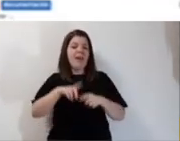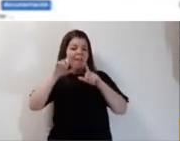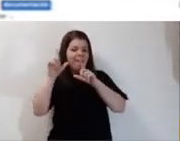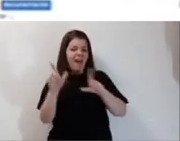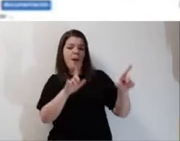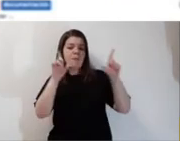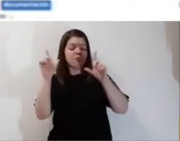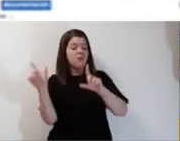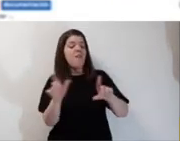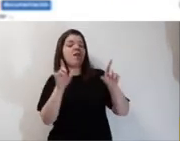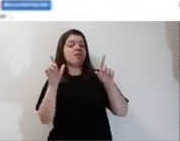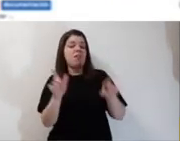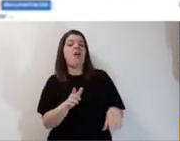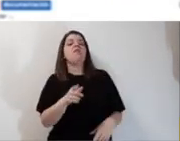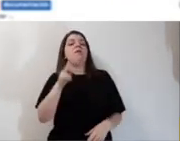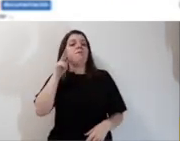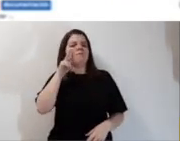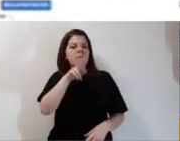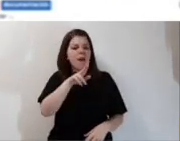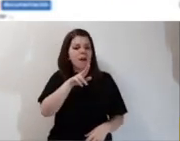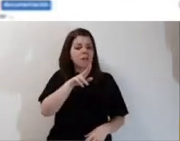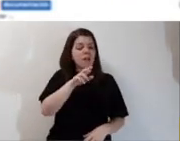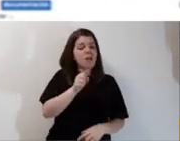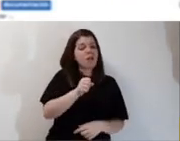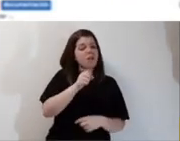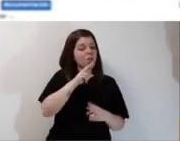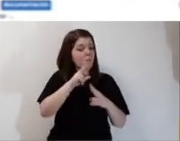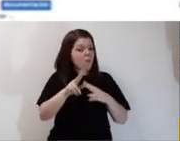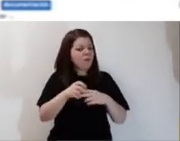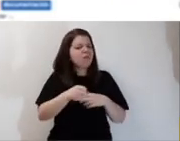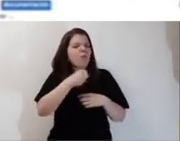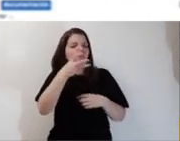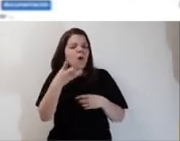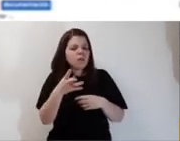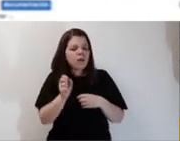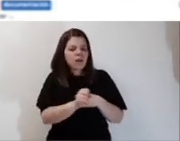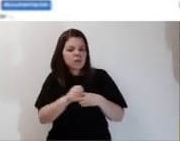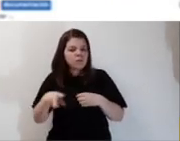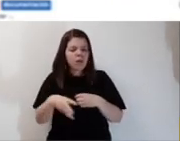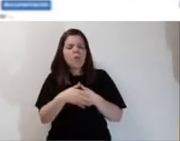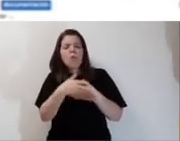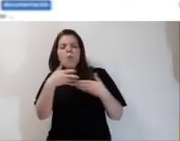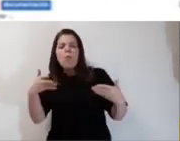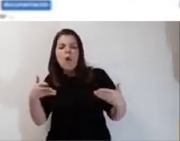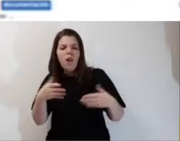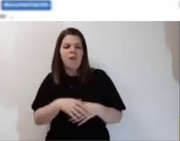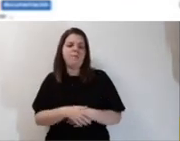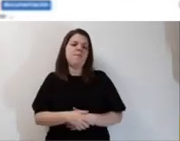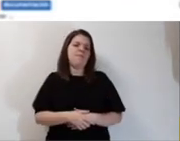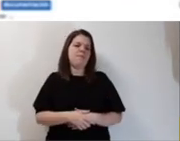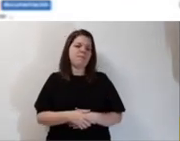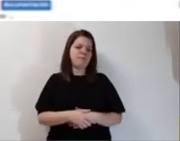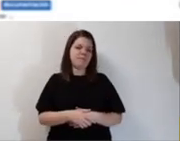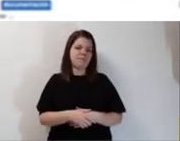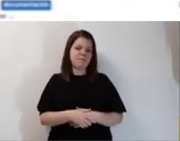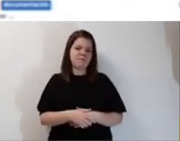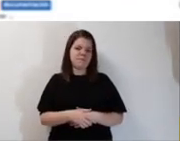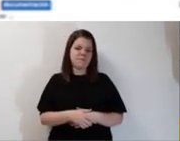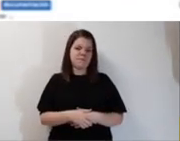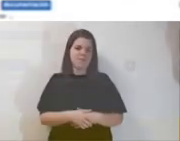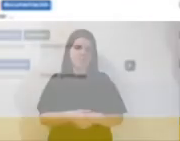me? That means that the student is learning. So you can see the number of replies I